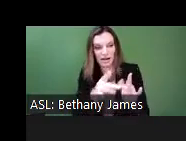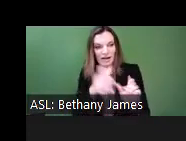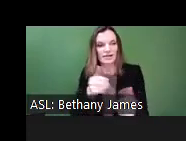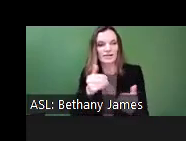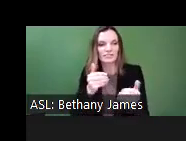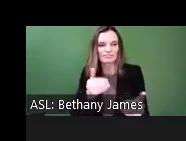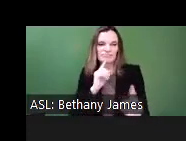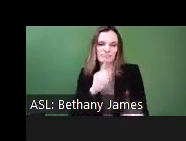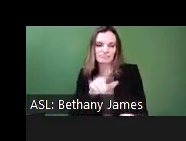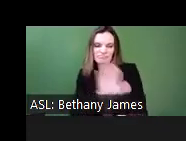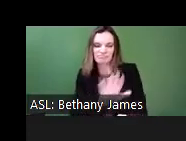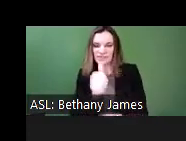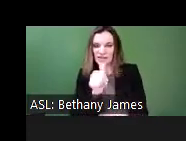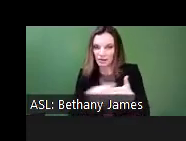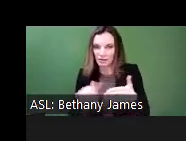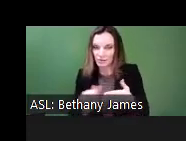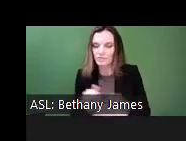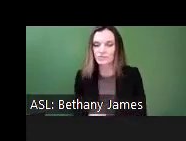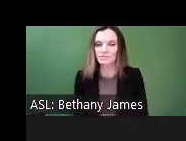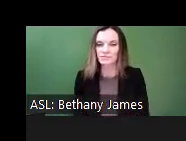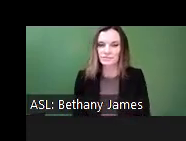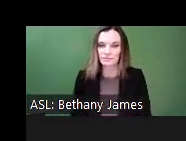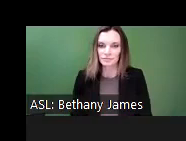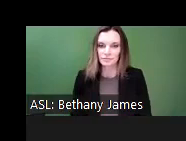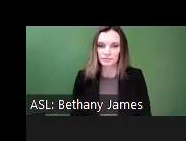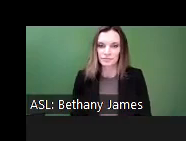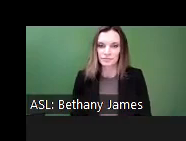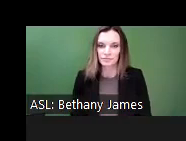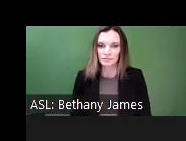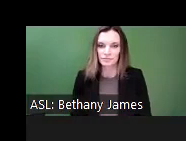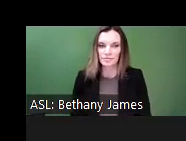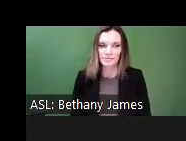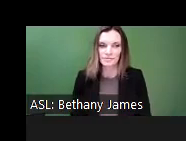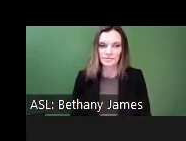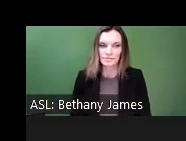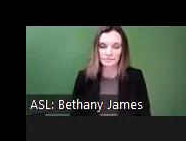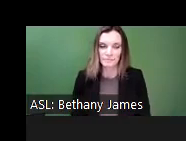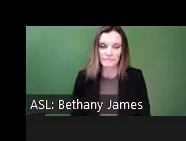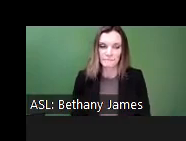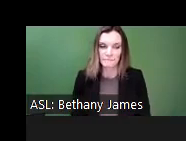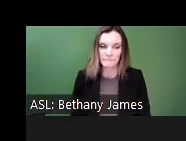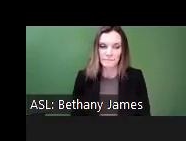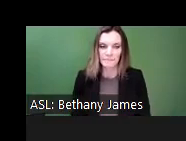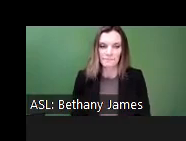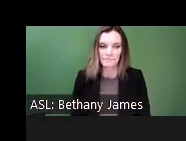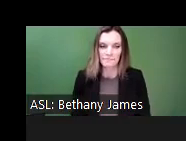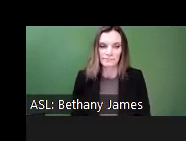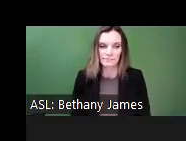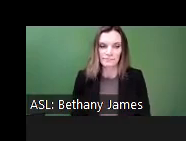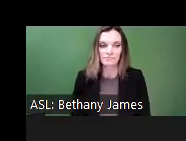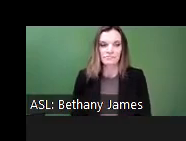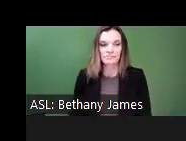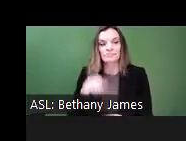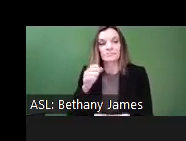information. There is a cost of $10. You also may need to get a copy of your judgment of sentence for